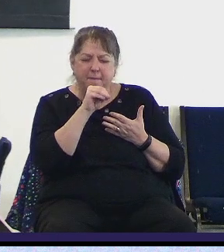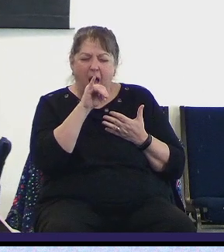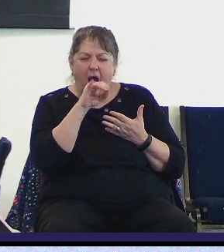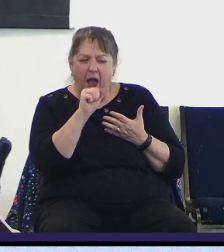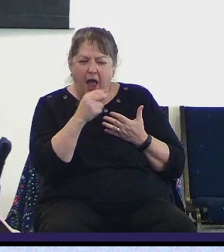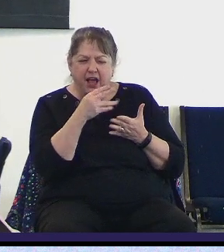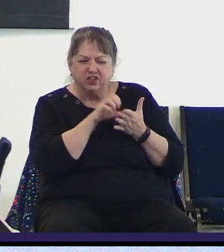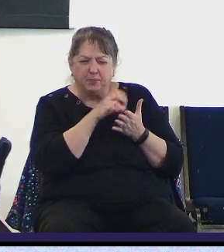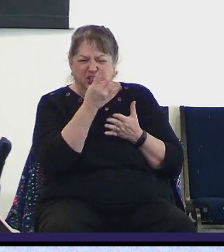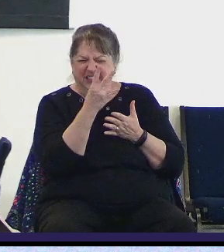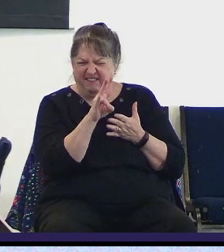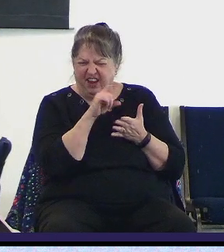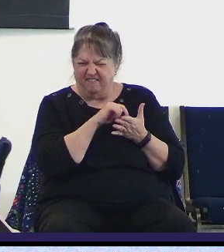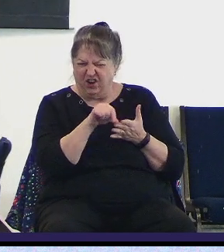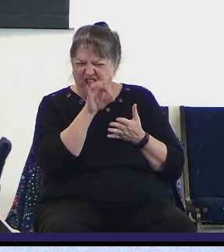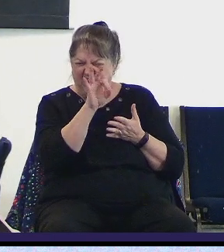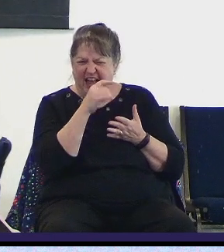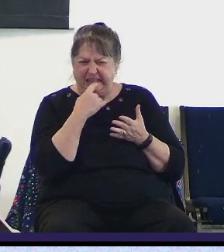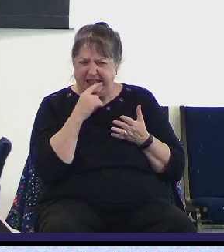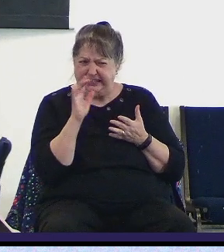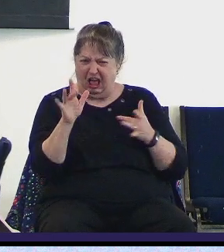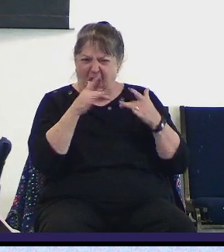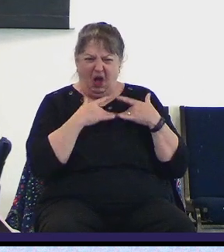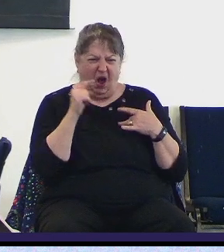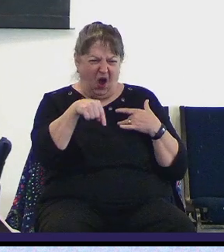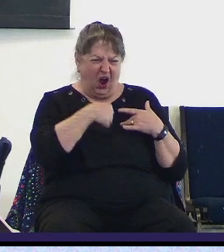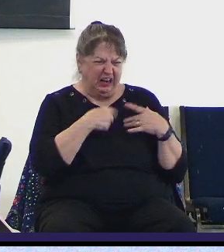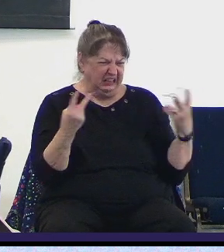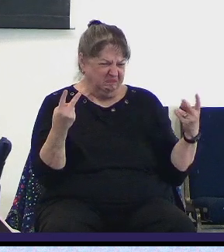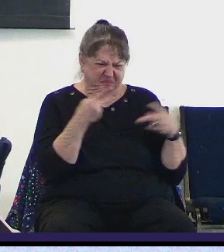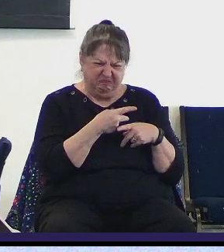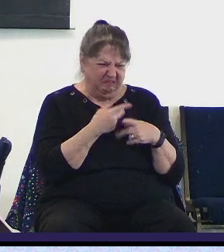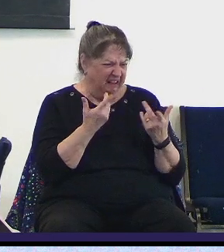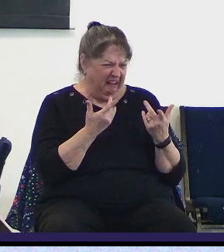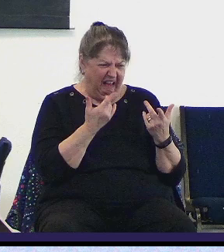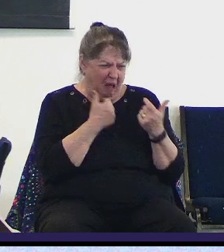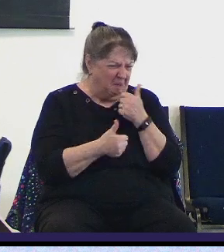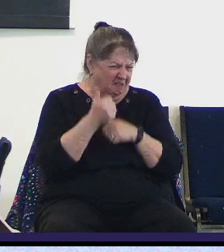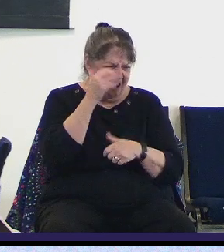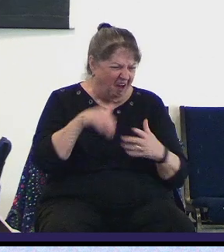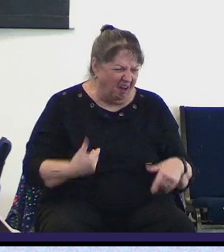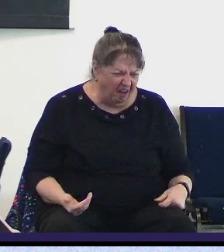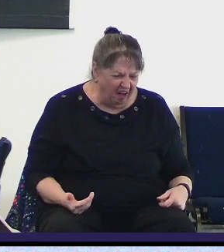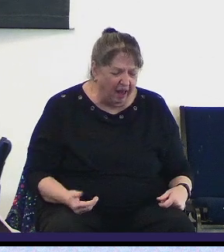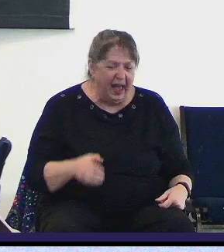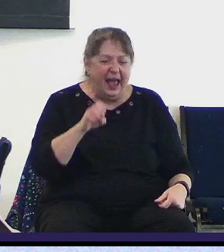heart is deceitful above all things. There's got to be an internal cleansing of the heart.